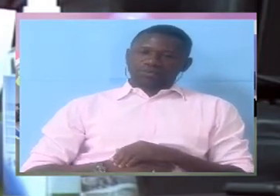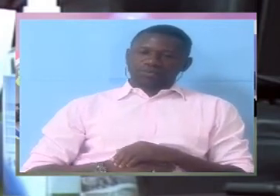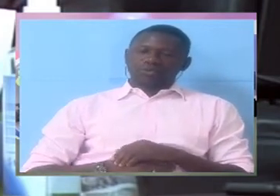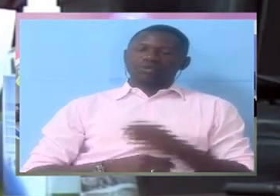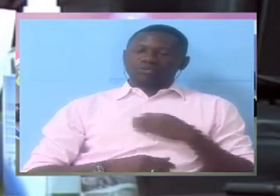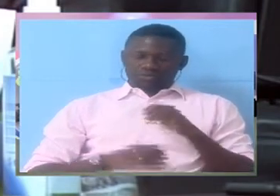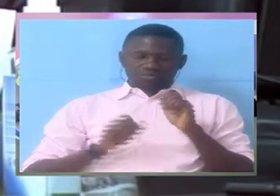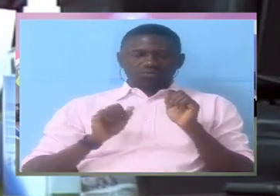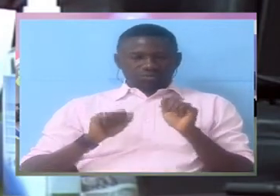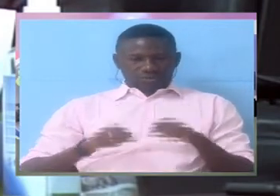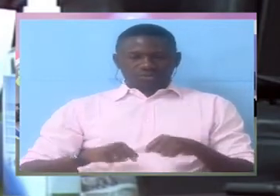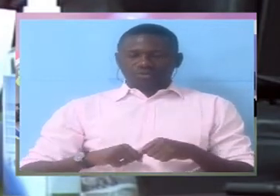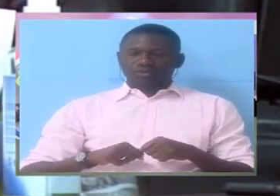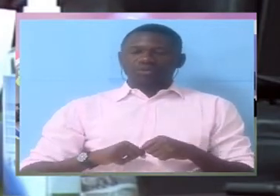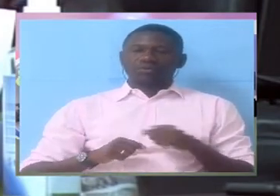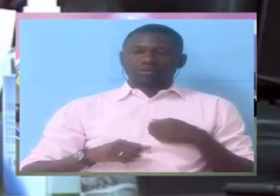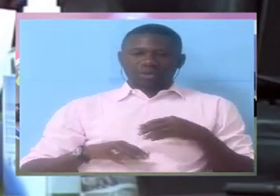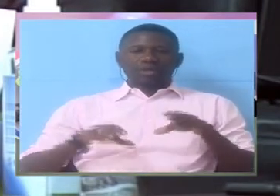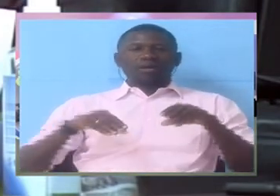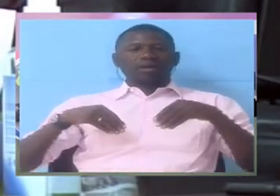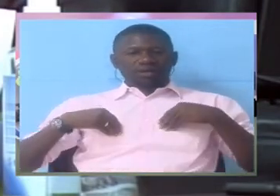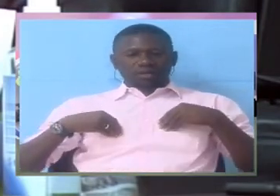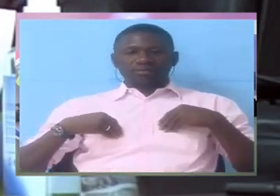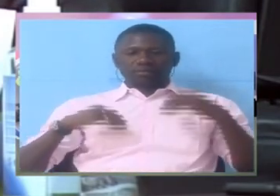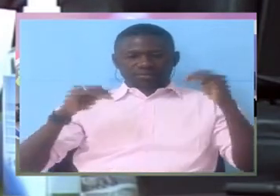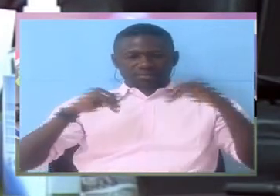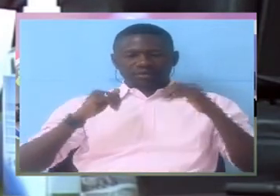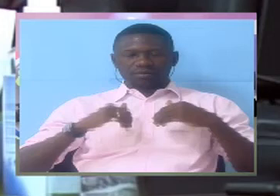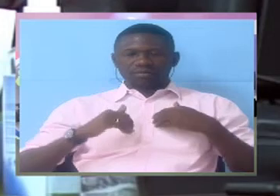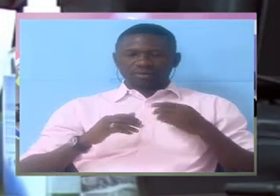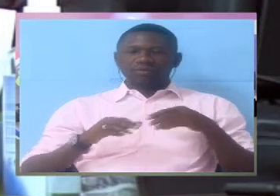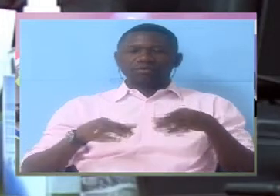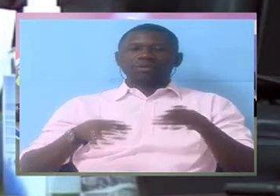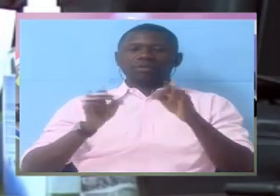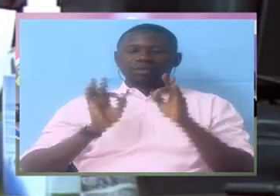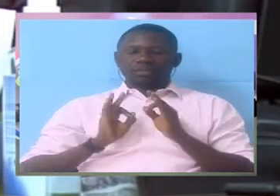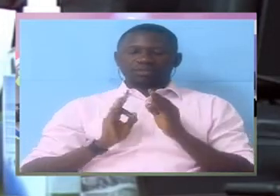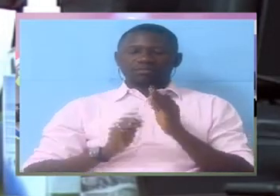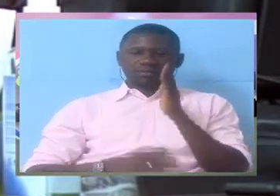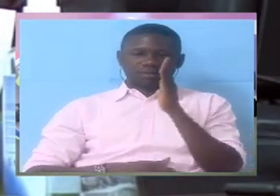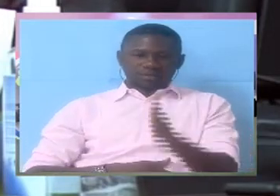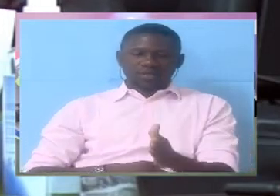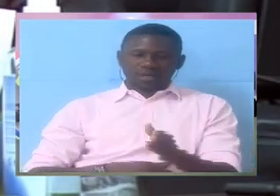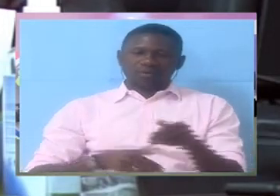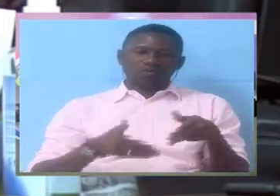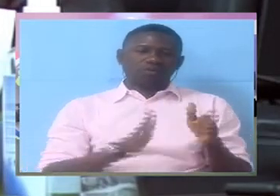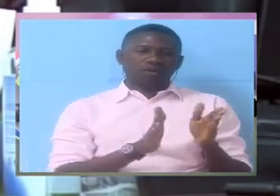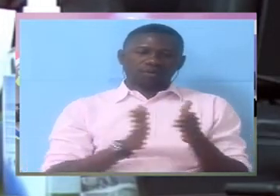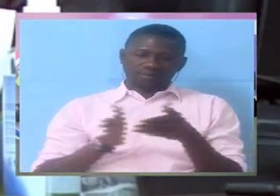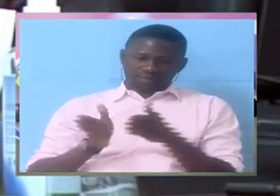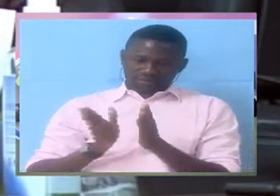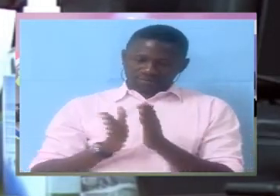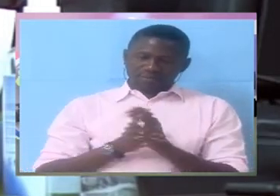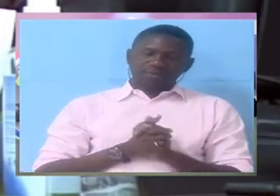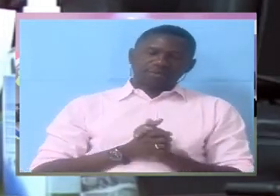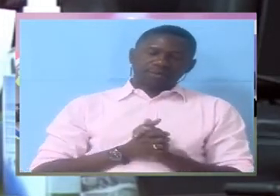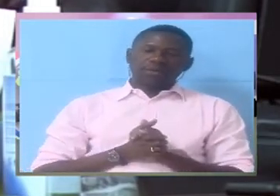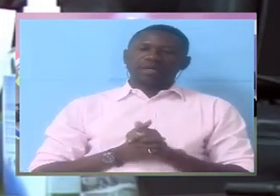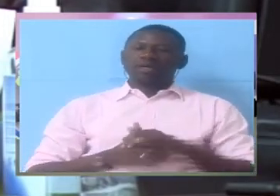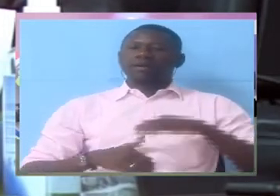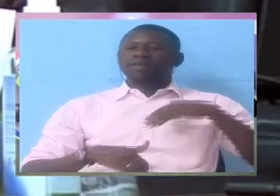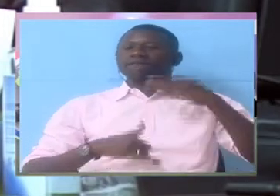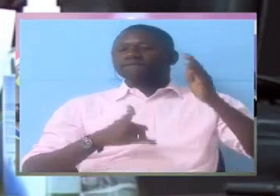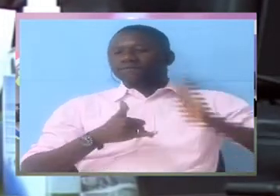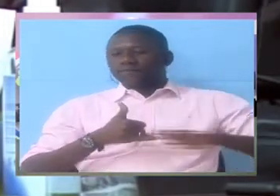to be able to allow the due process to take its proper course, and the end of it